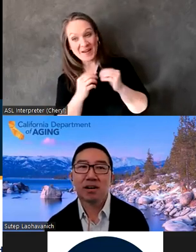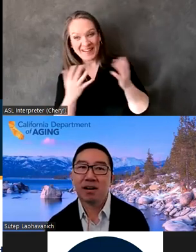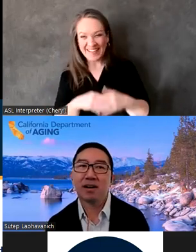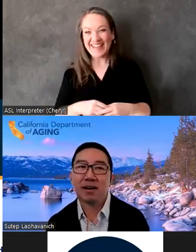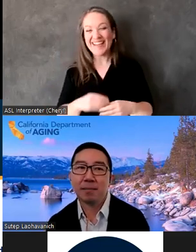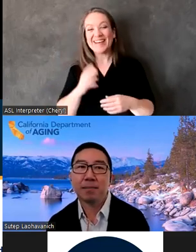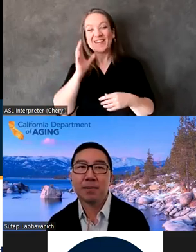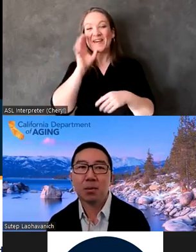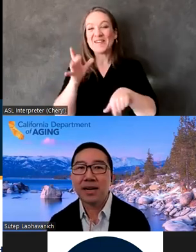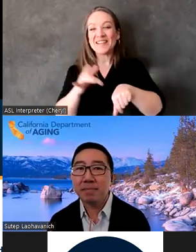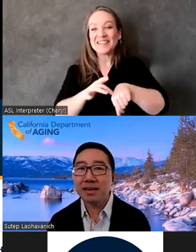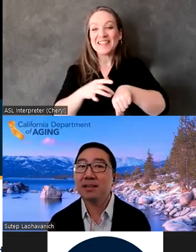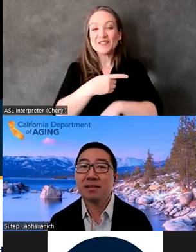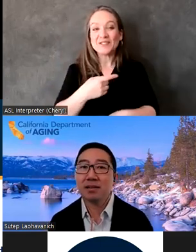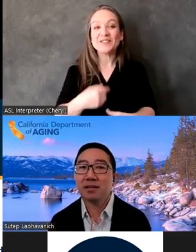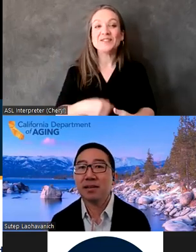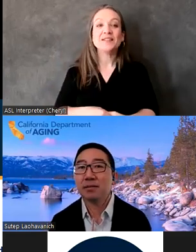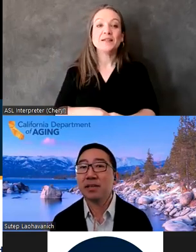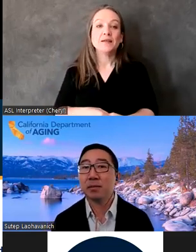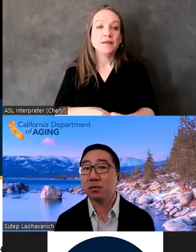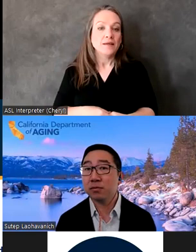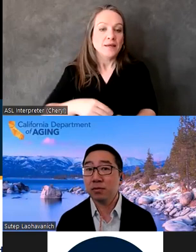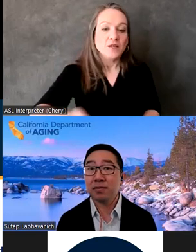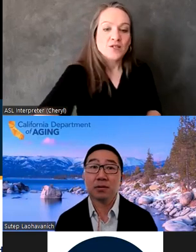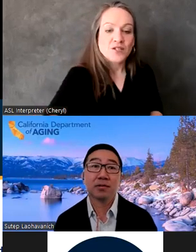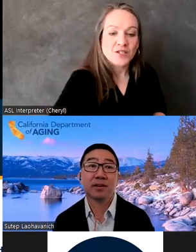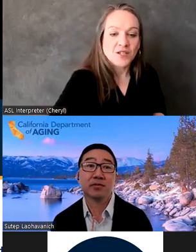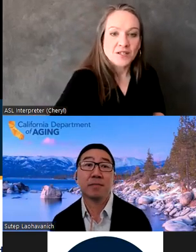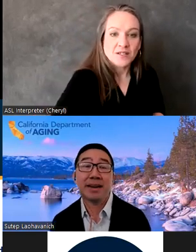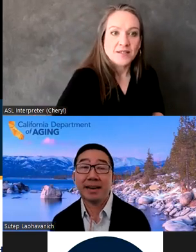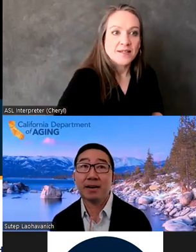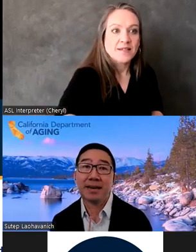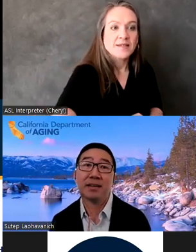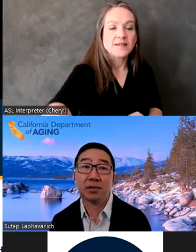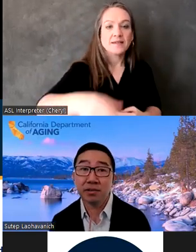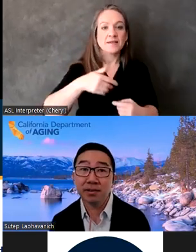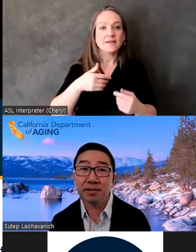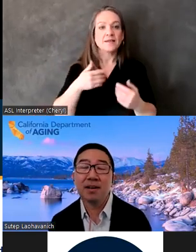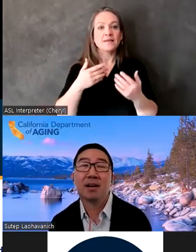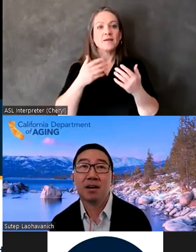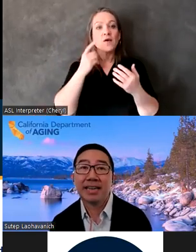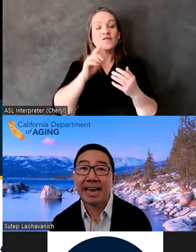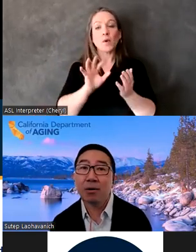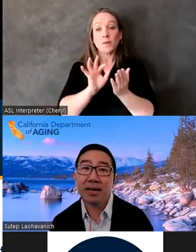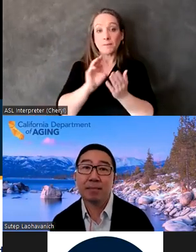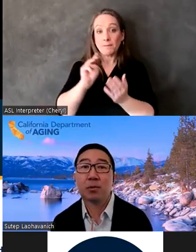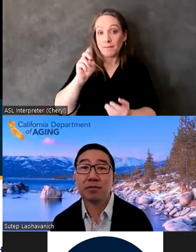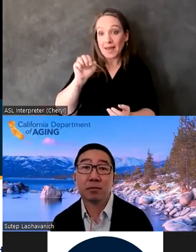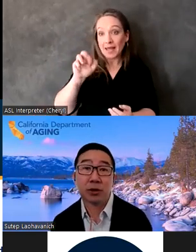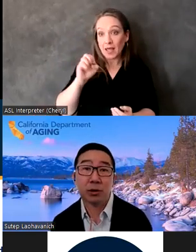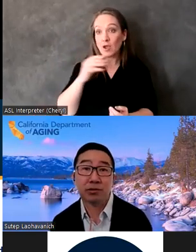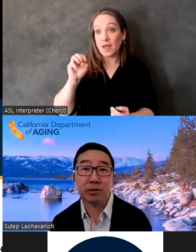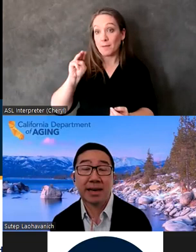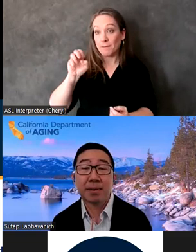touch on right at the beginning of this year, the state received approval from the Federal Centers for Medicare and Medicaid Services on CalAIM and